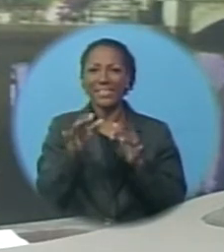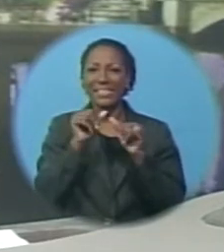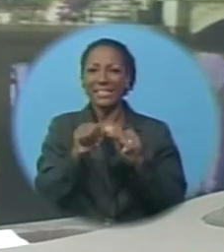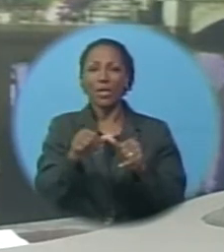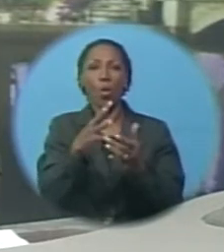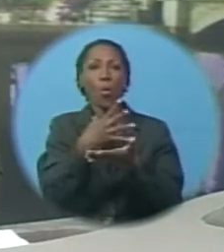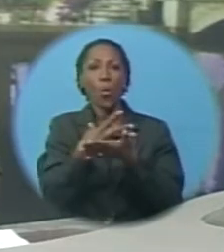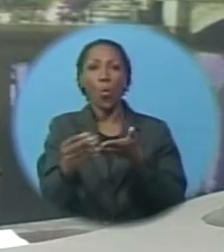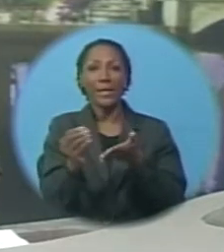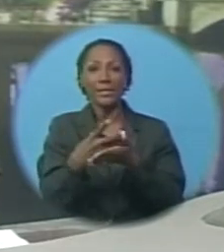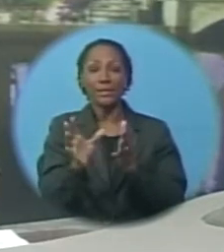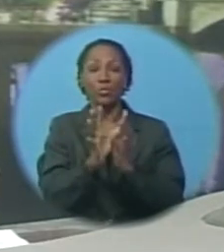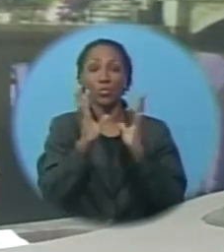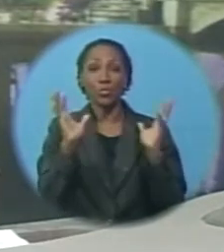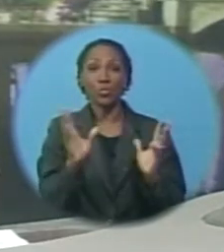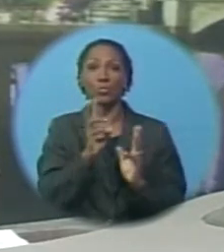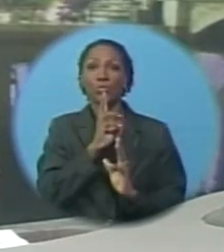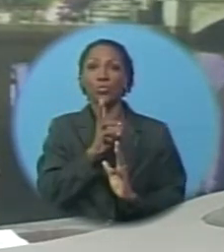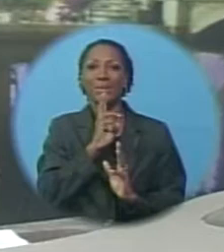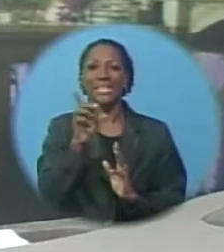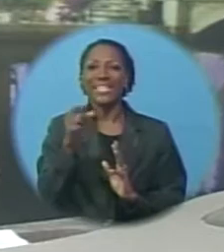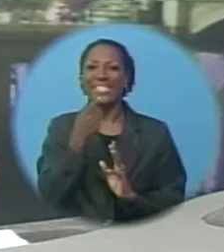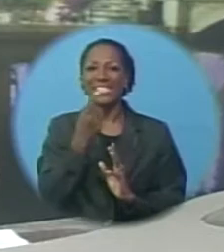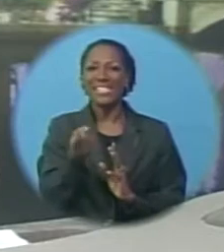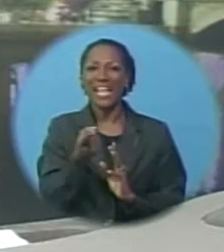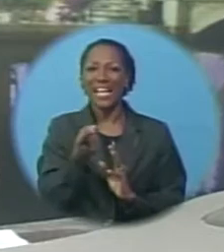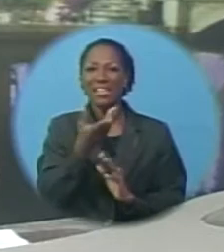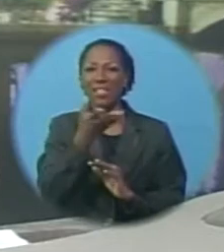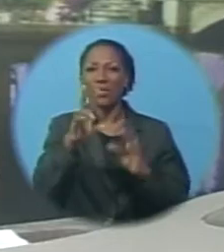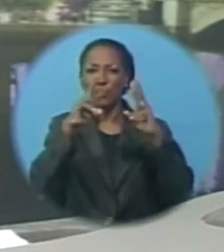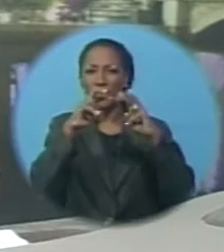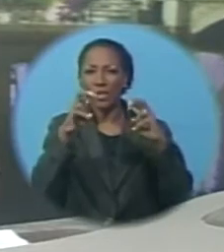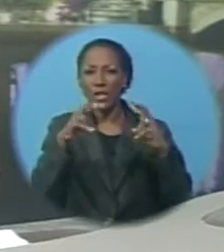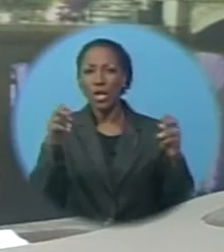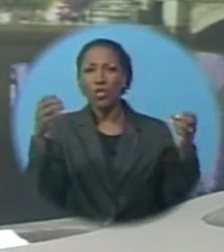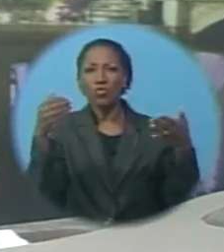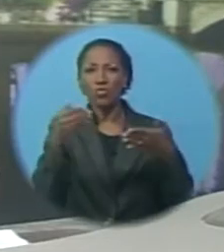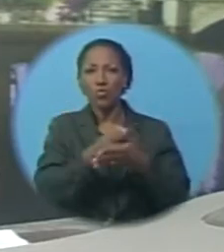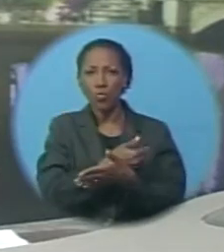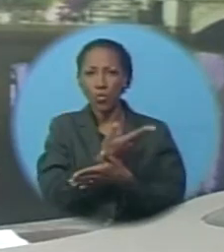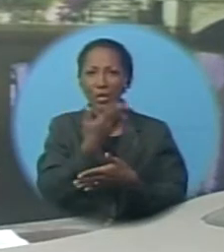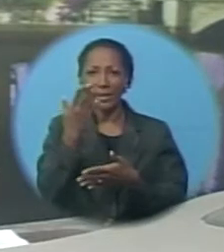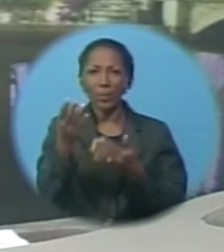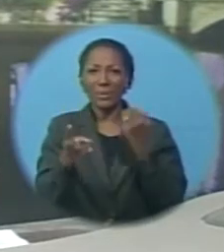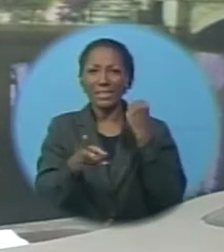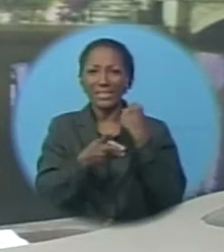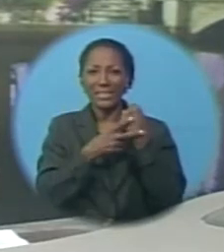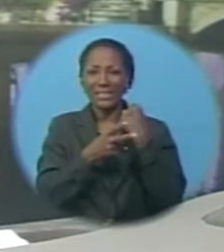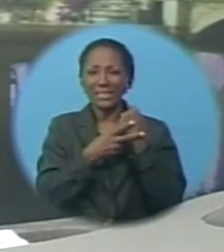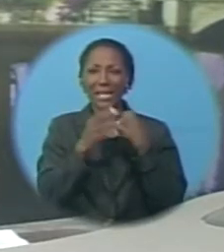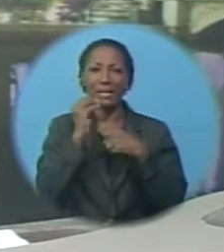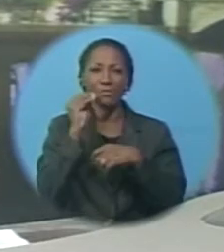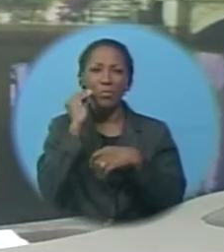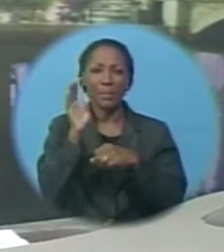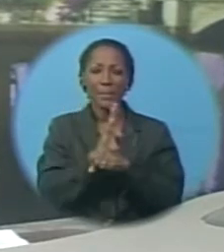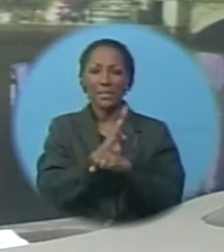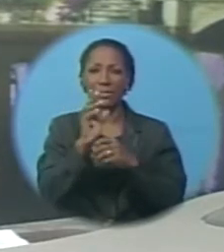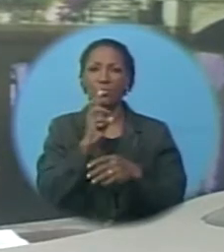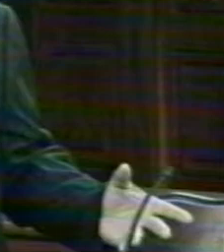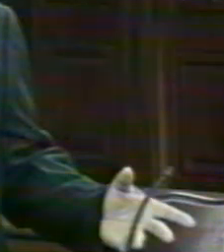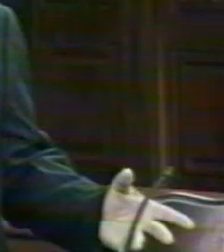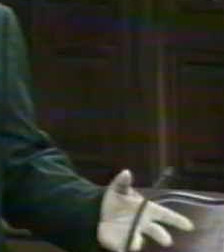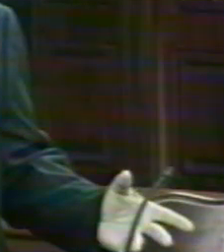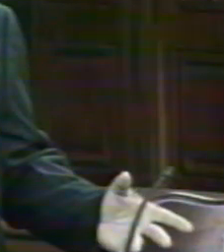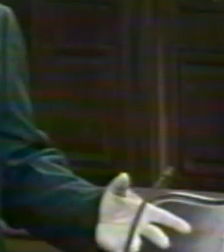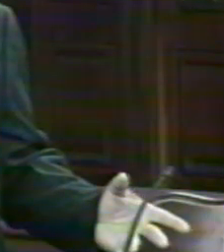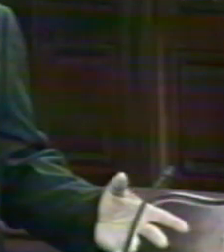much water. He says his ministry has been researching a new device that would save households and businesses water. I know